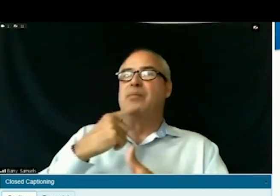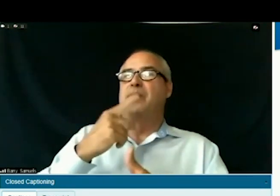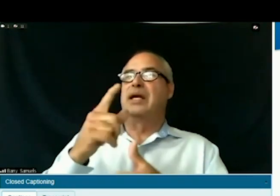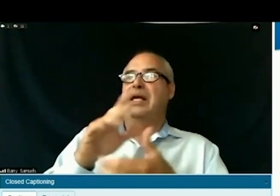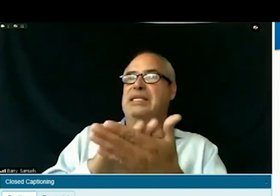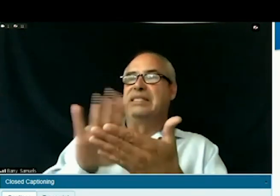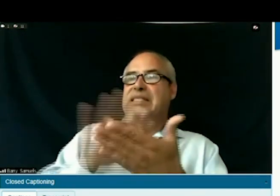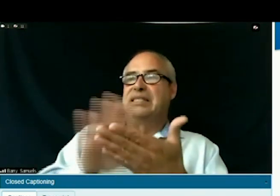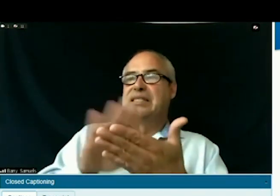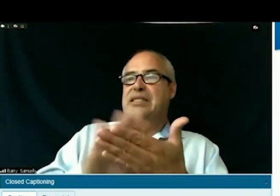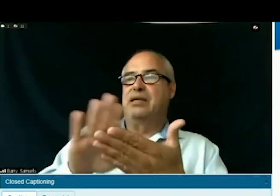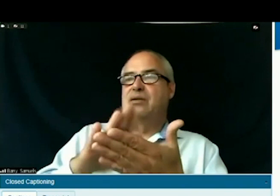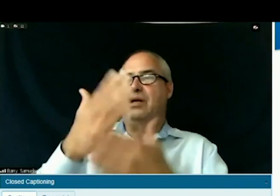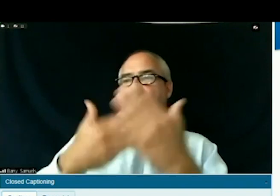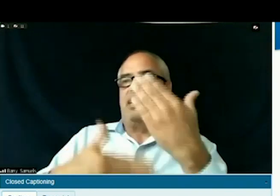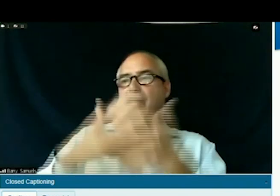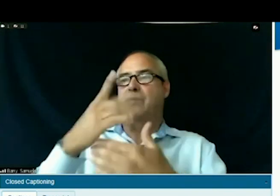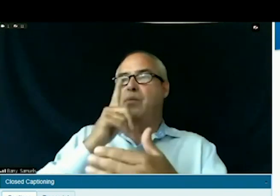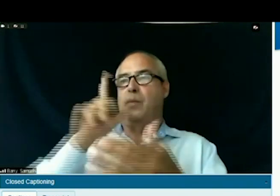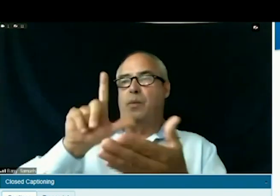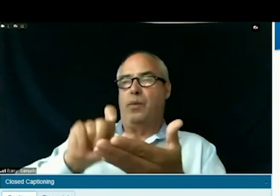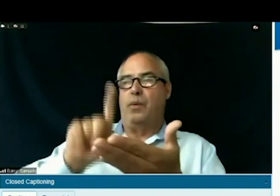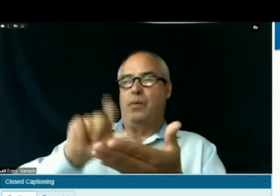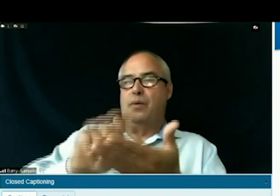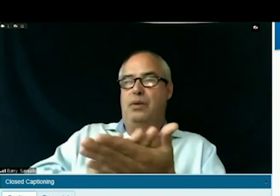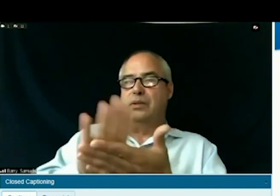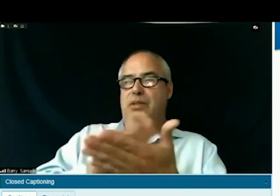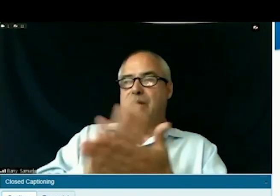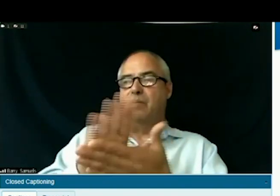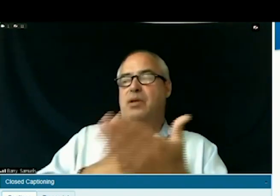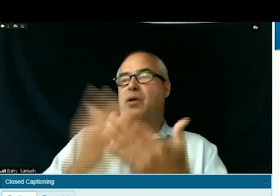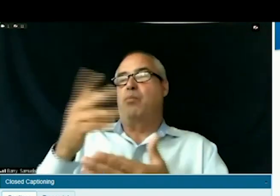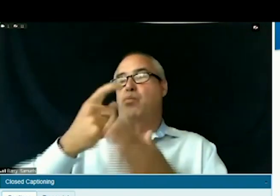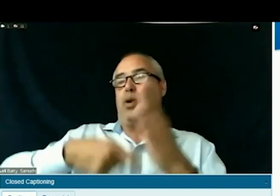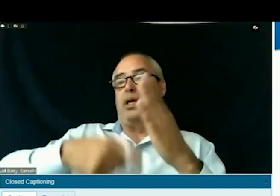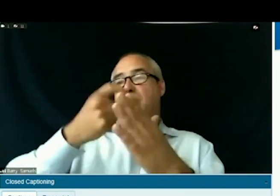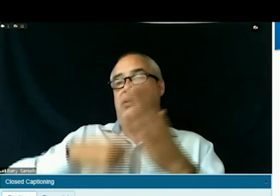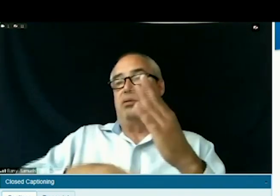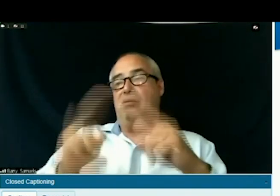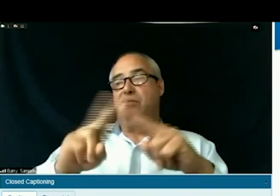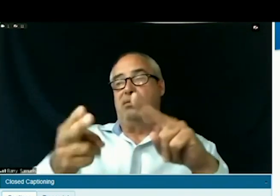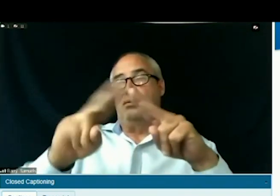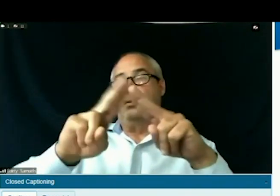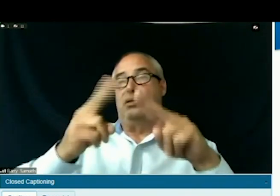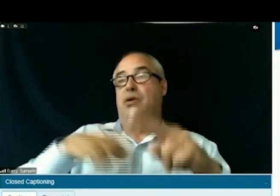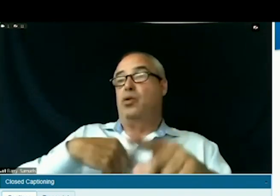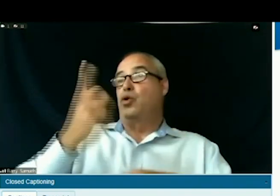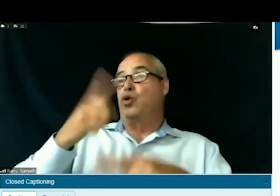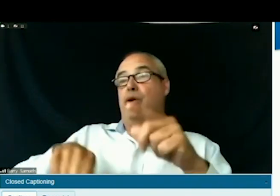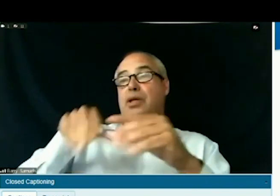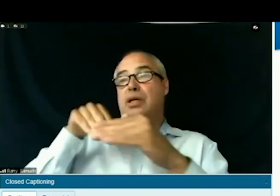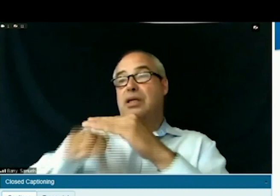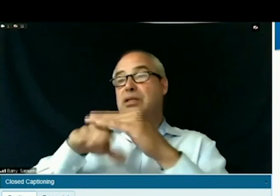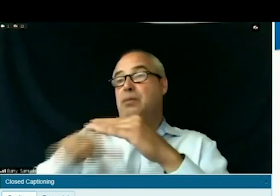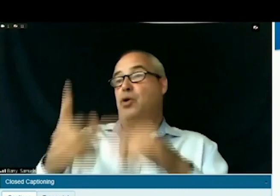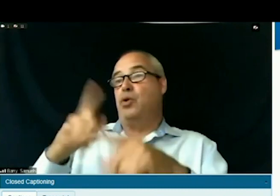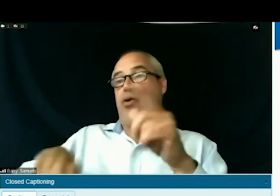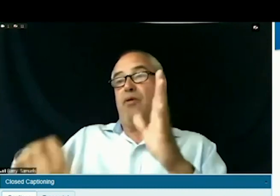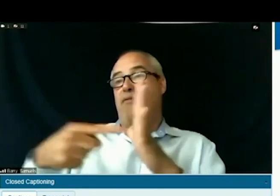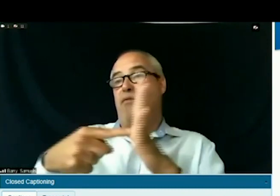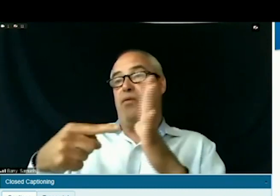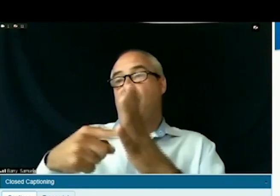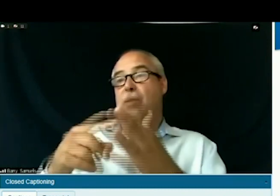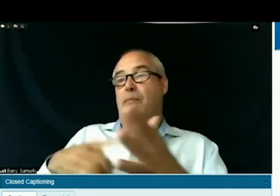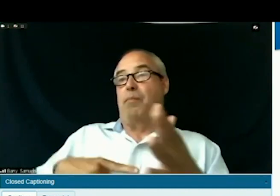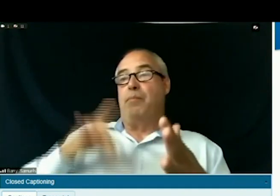sanitizer. So as all those prices went up, plus you had service charges, that made that very inaccessible to people. It was unaffordable. We